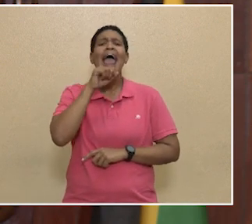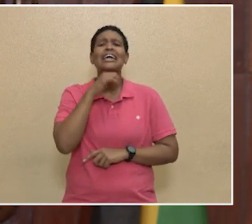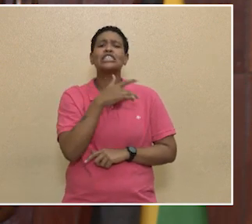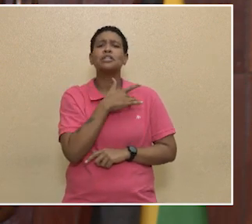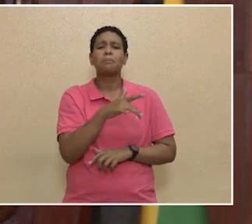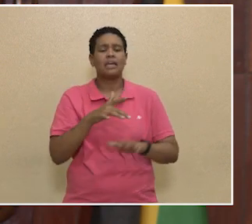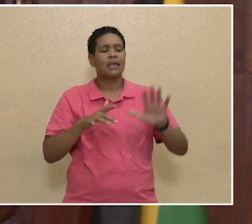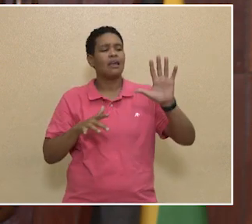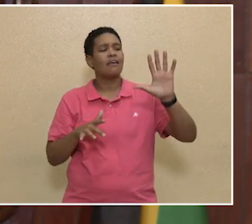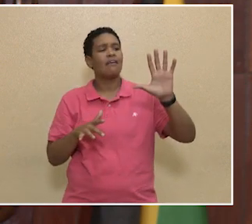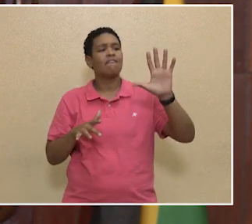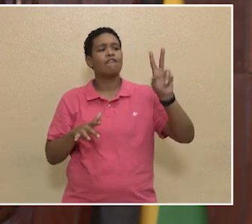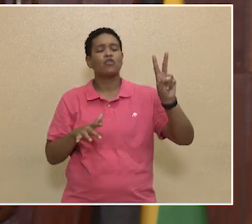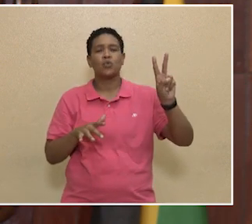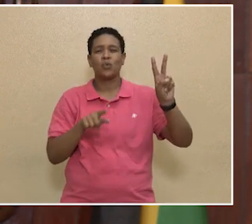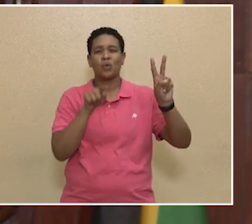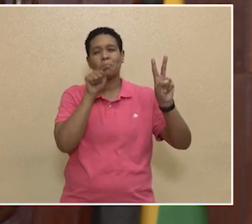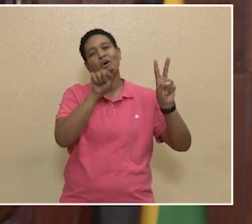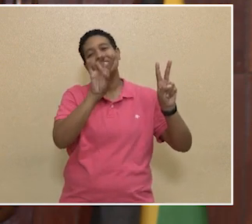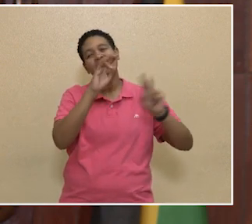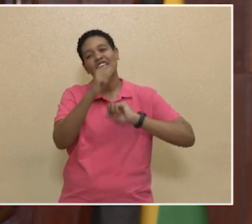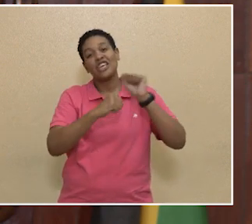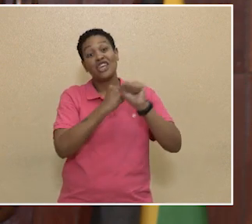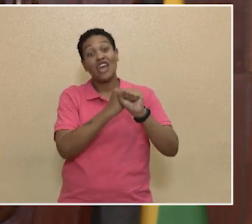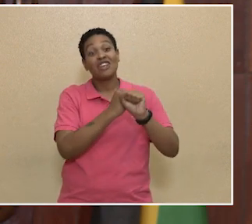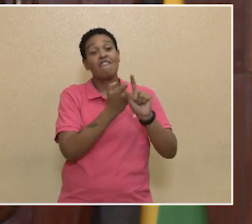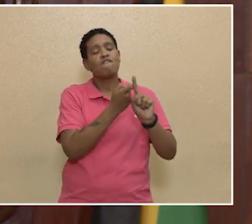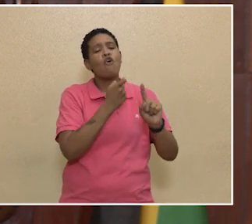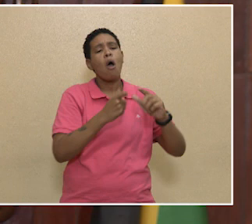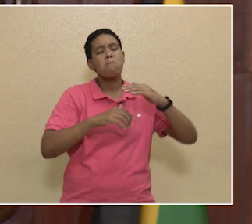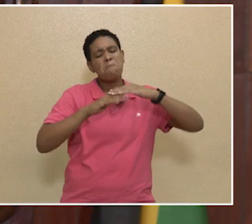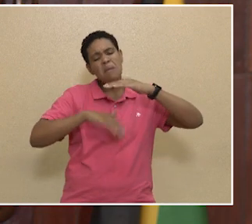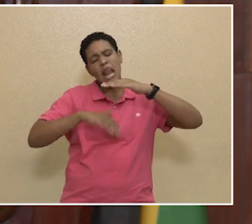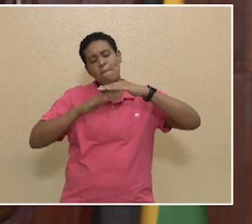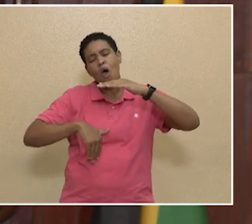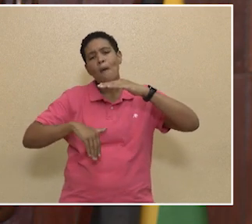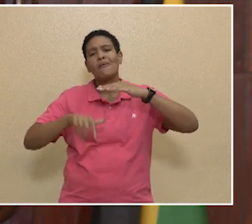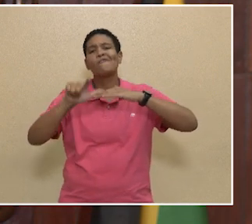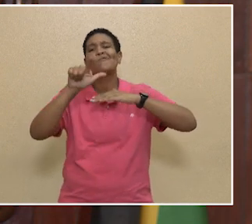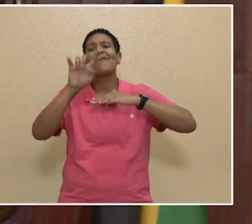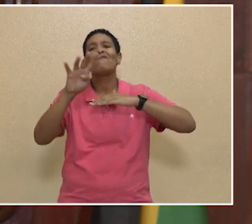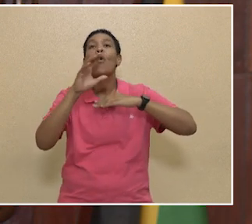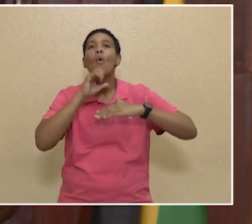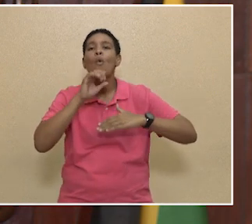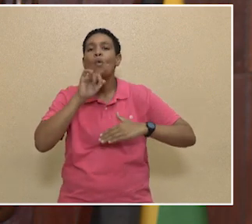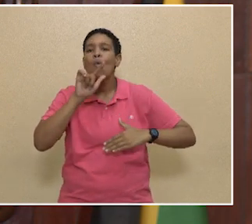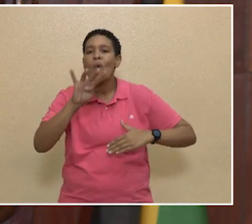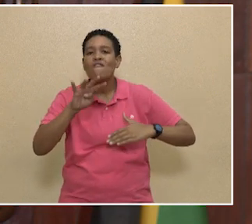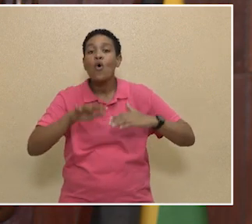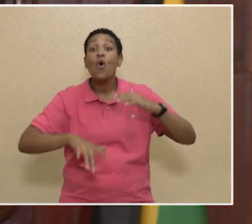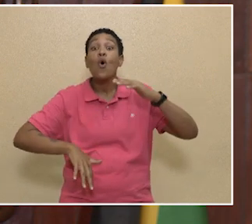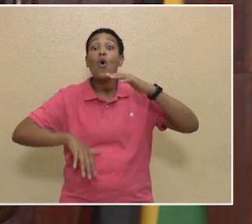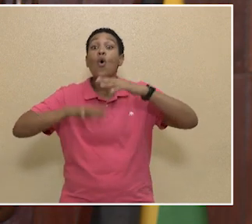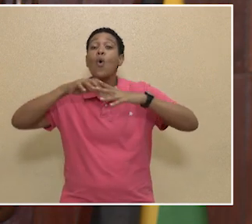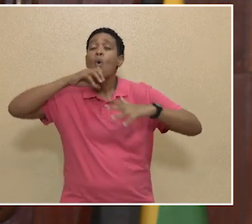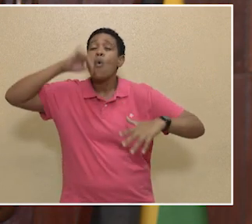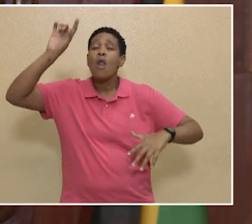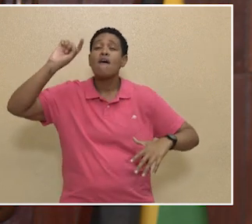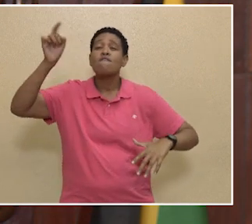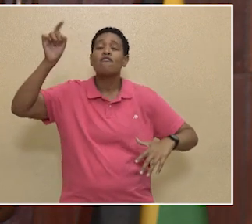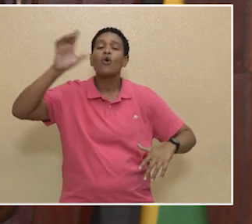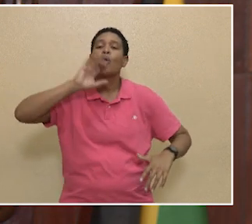is 52.7 years, ranging from a minimum of 24 years to the eldest at